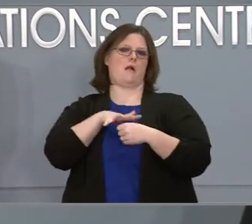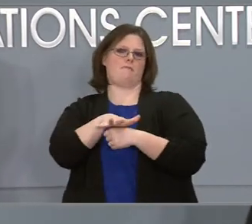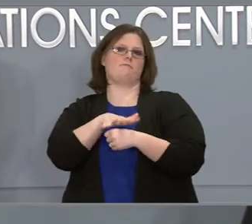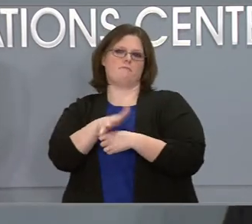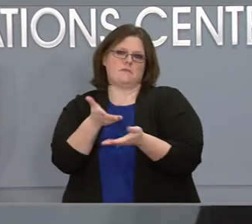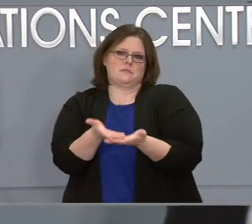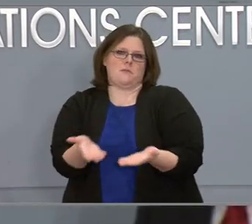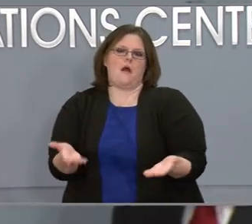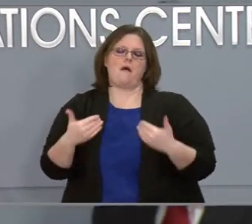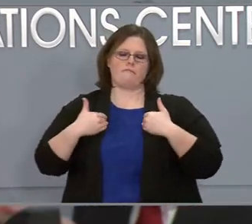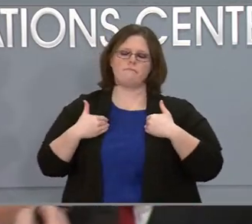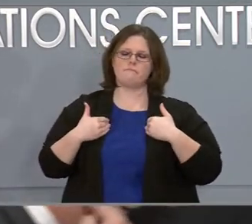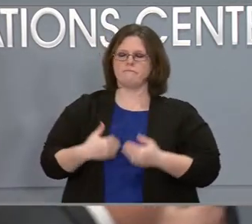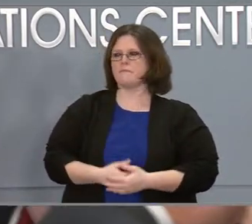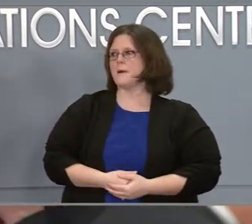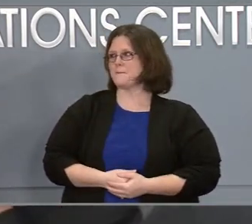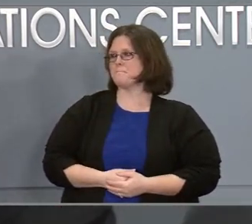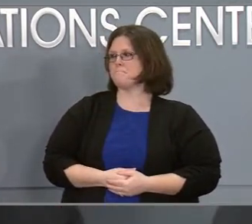Thank you.